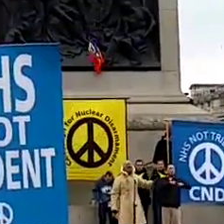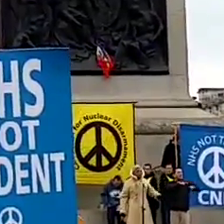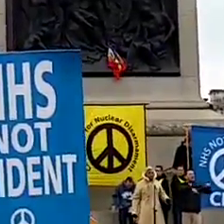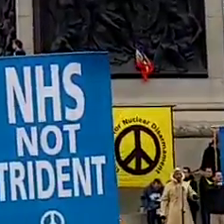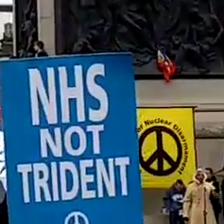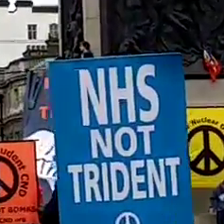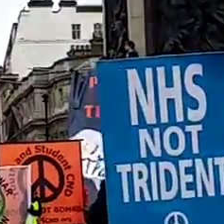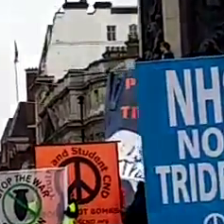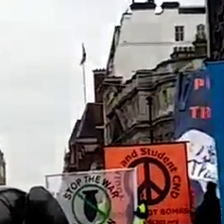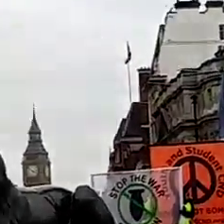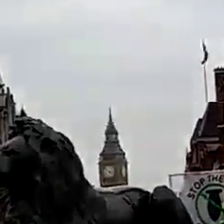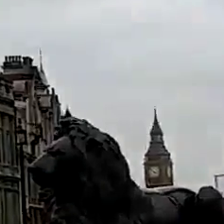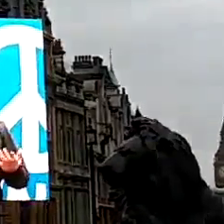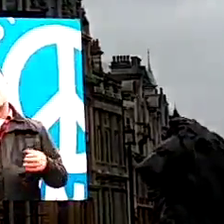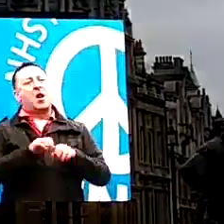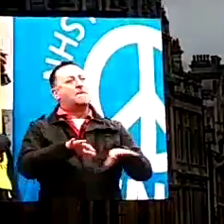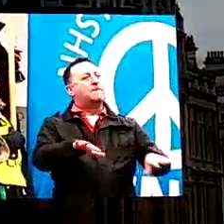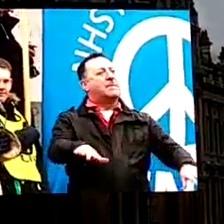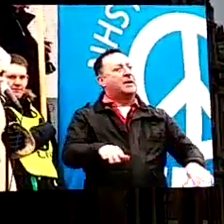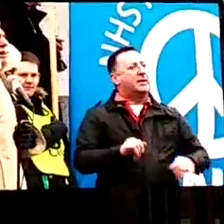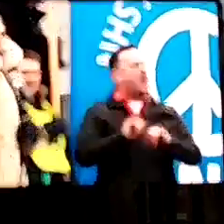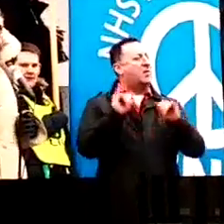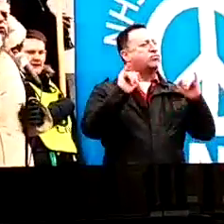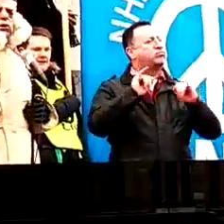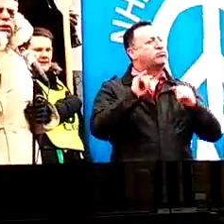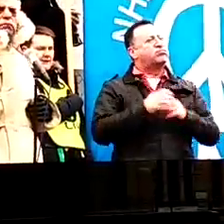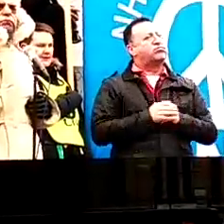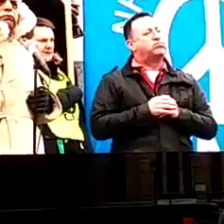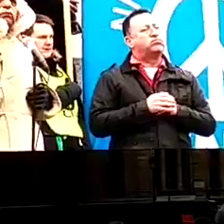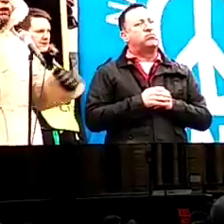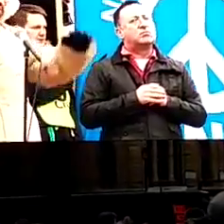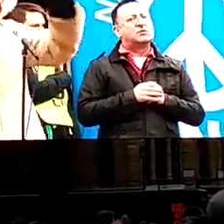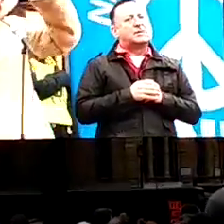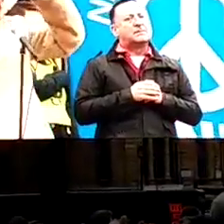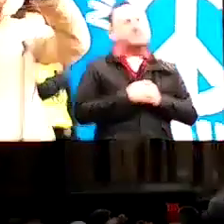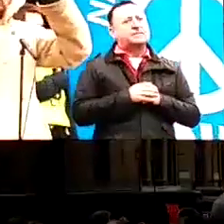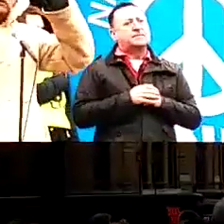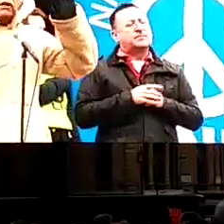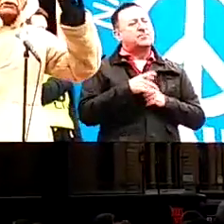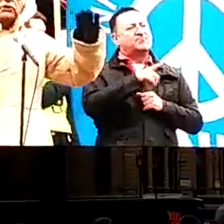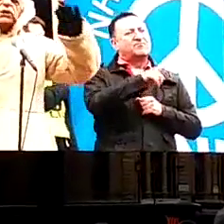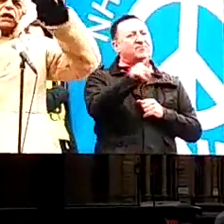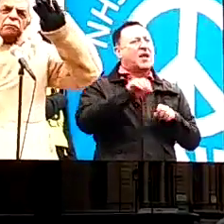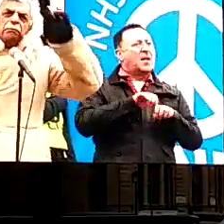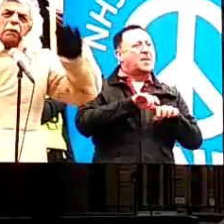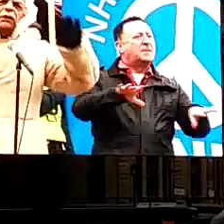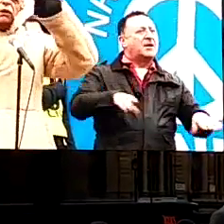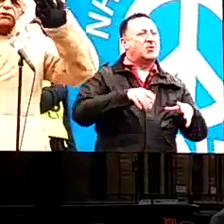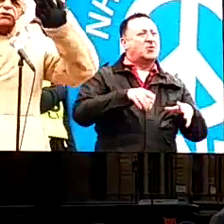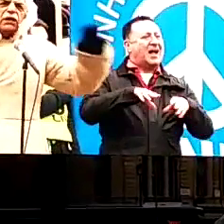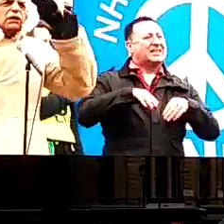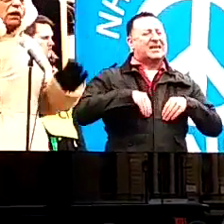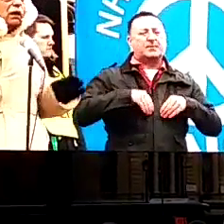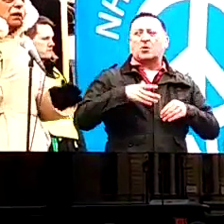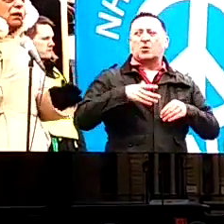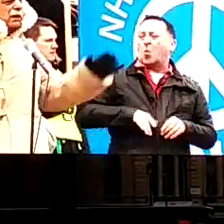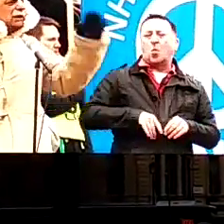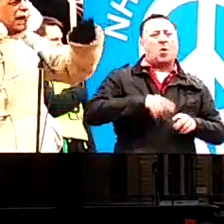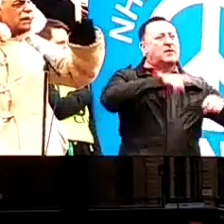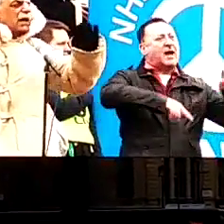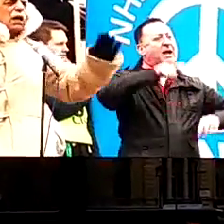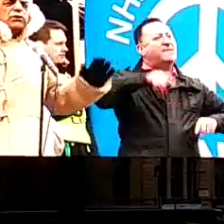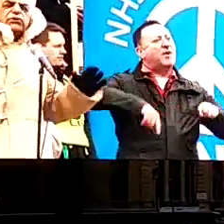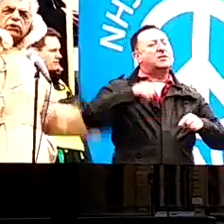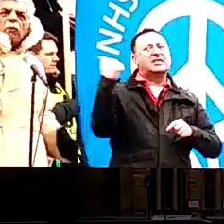either in the print media or in television by and large. They don't like diversity in Parliament either,